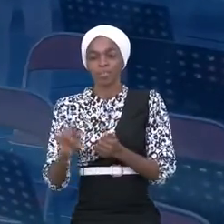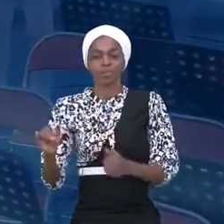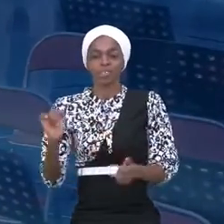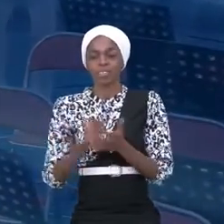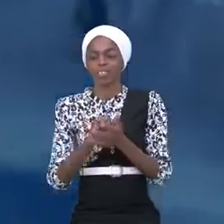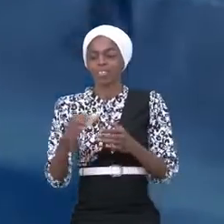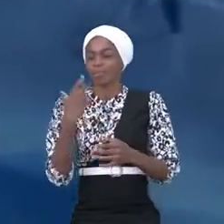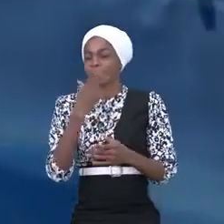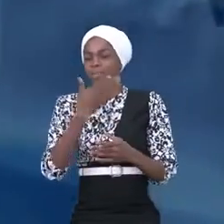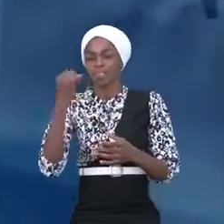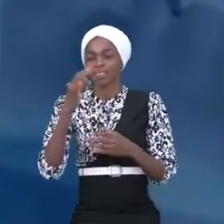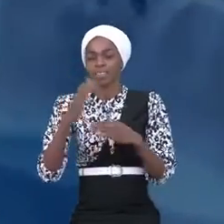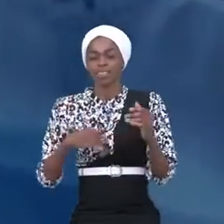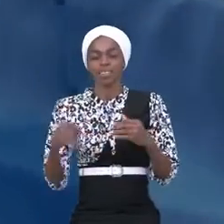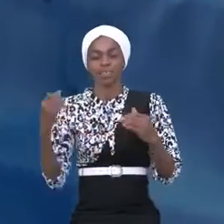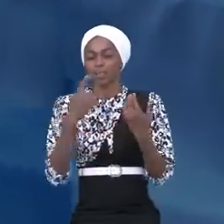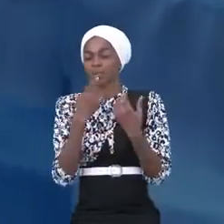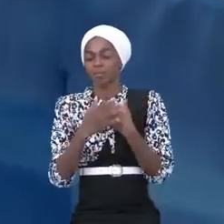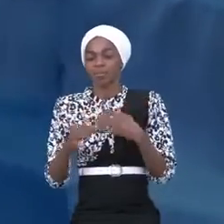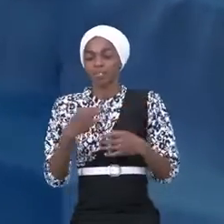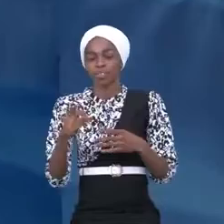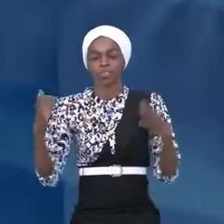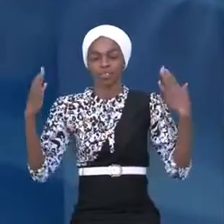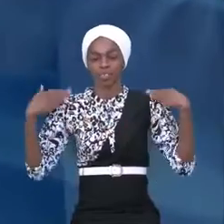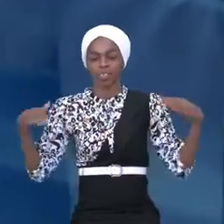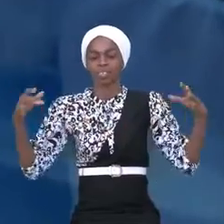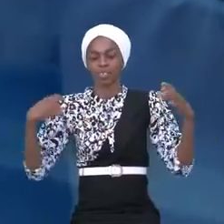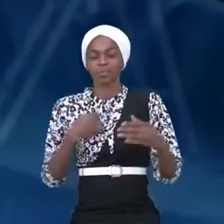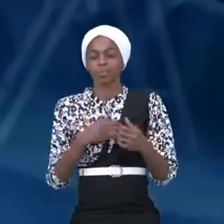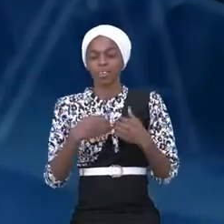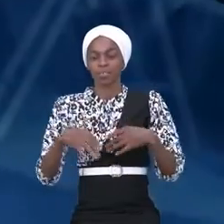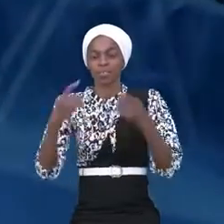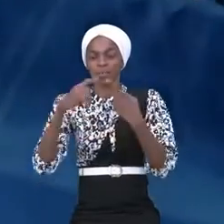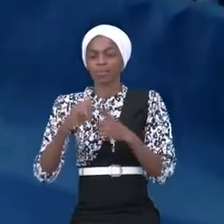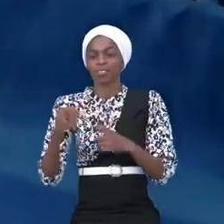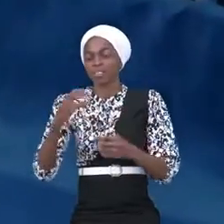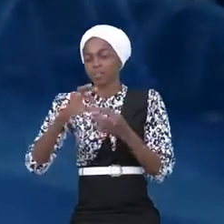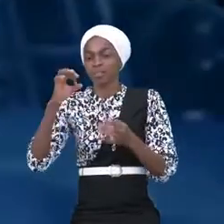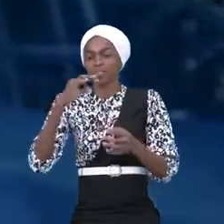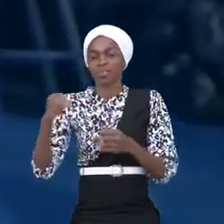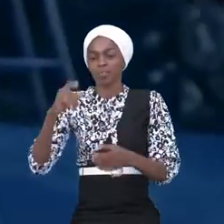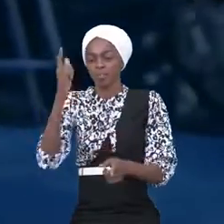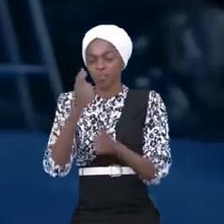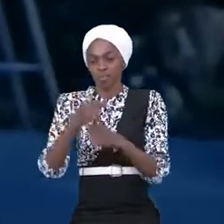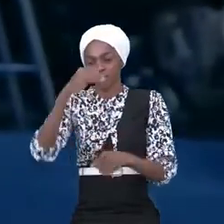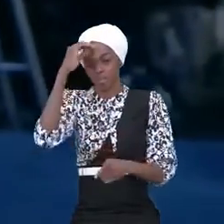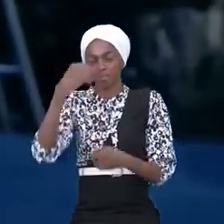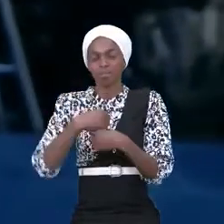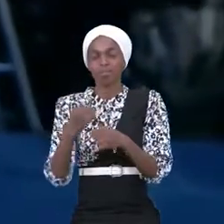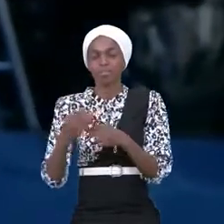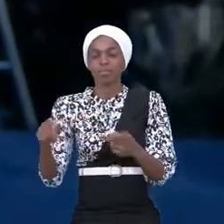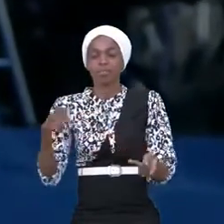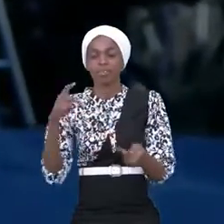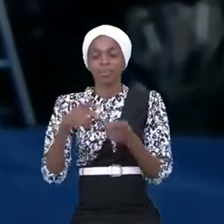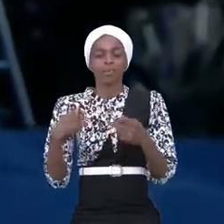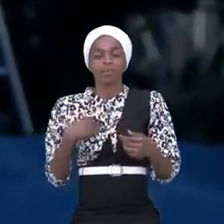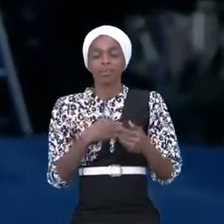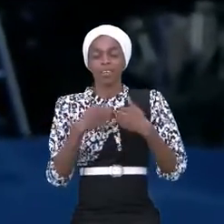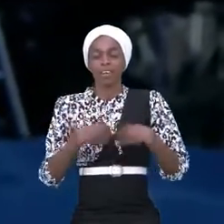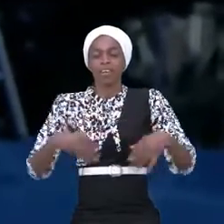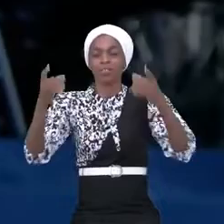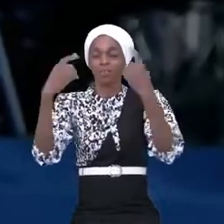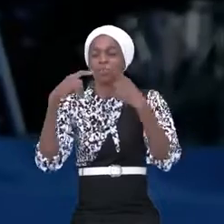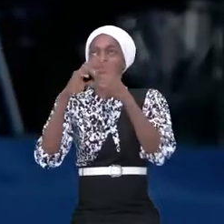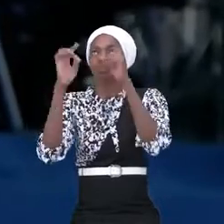Abel. We have come to the spirit of just men made perfect. We have come to Jesus,